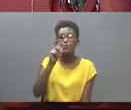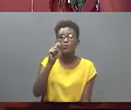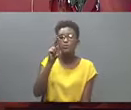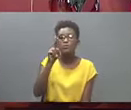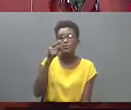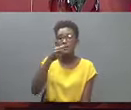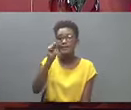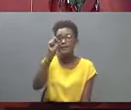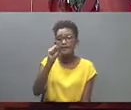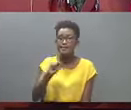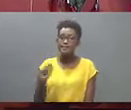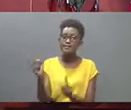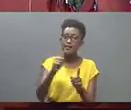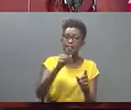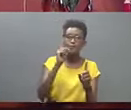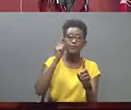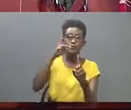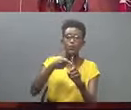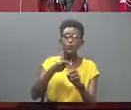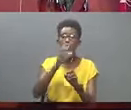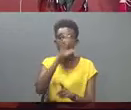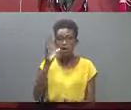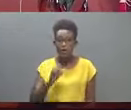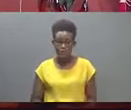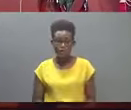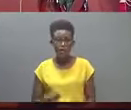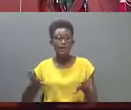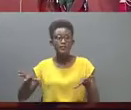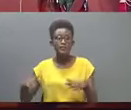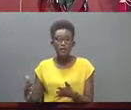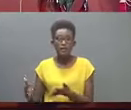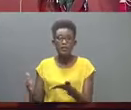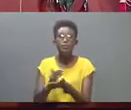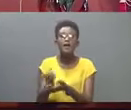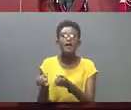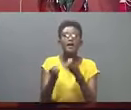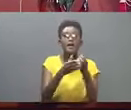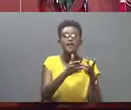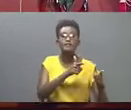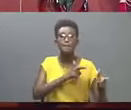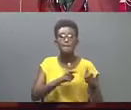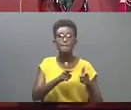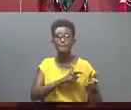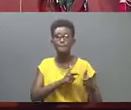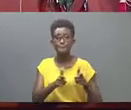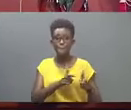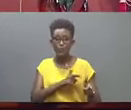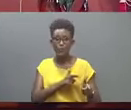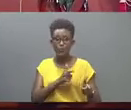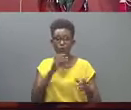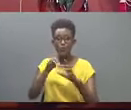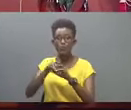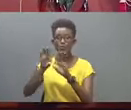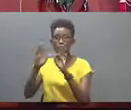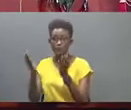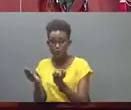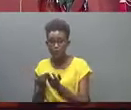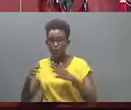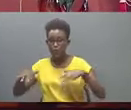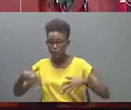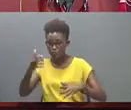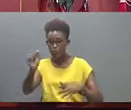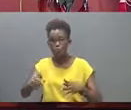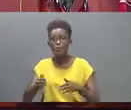muri Africa. And they supplied arms to one community. Baha imbu intwaro umuryango umwe. So that they can raid other